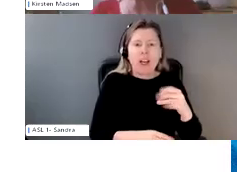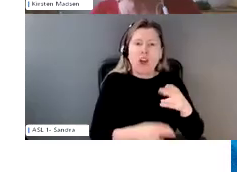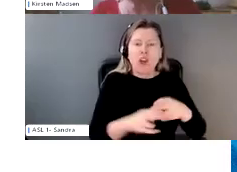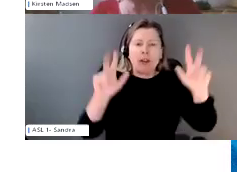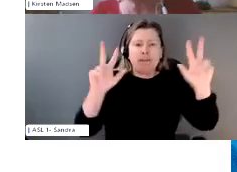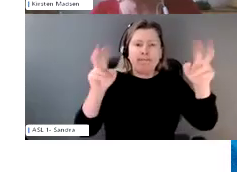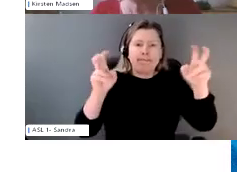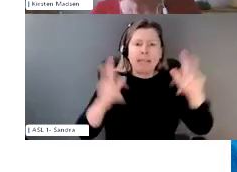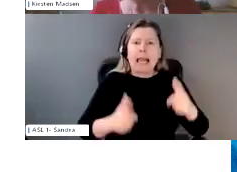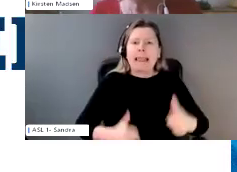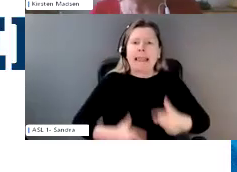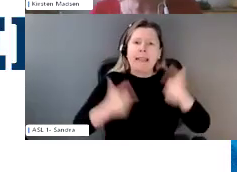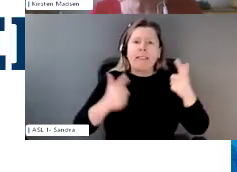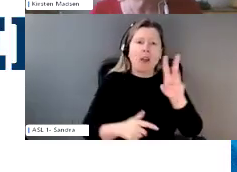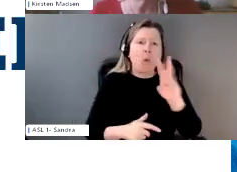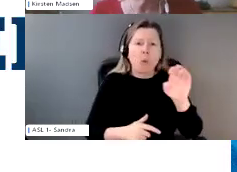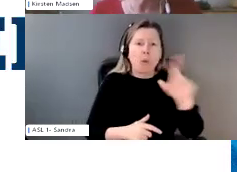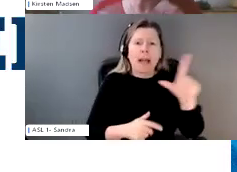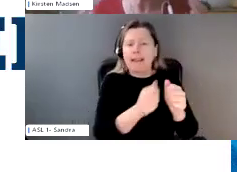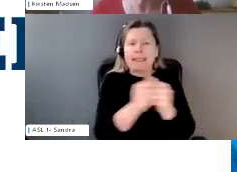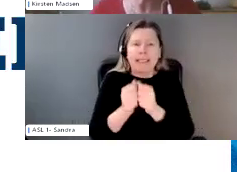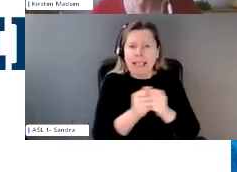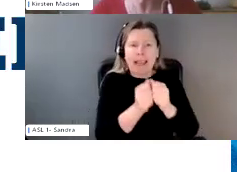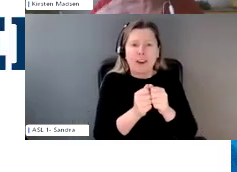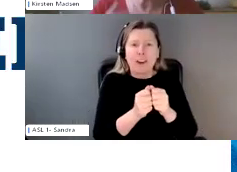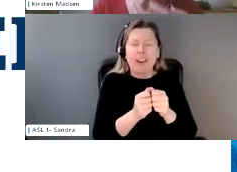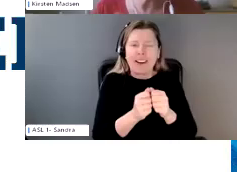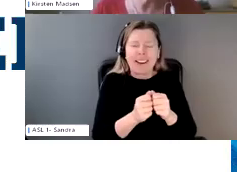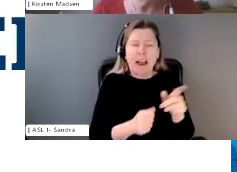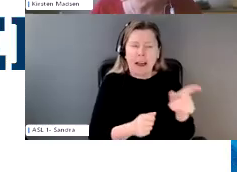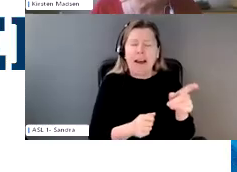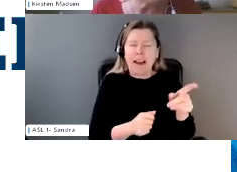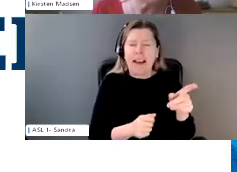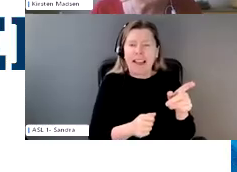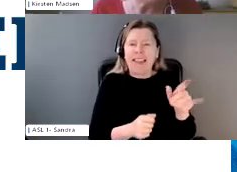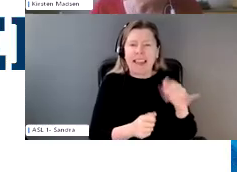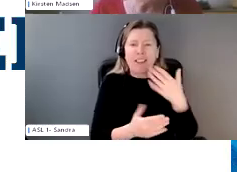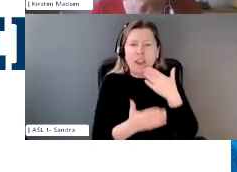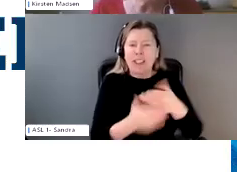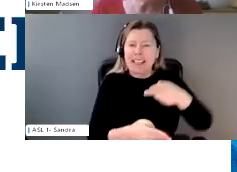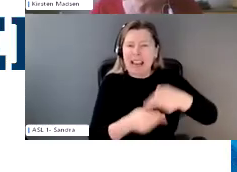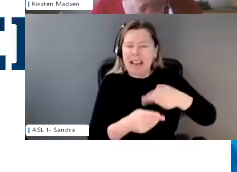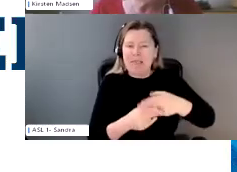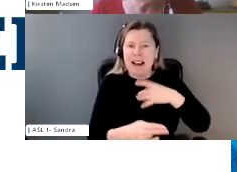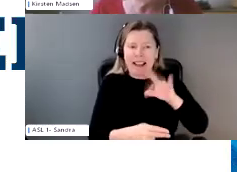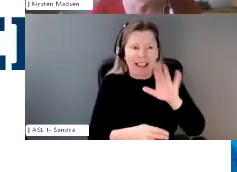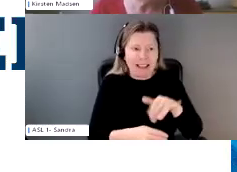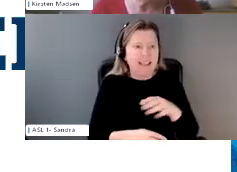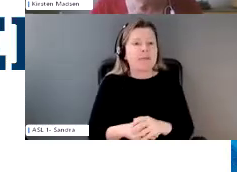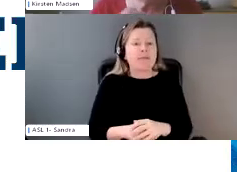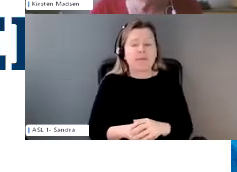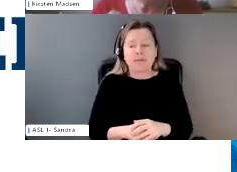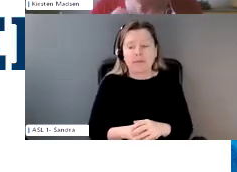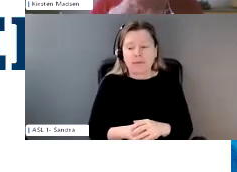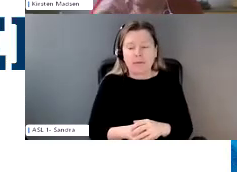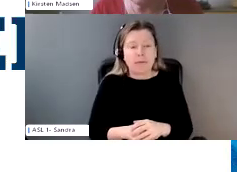gift program. And they really embrace that. Now, as I said,